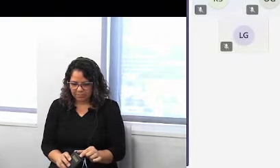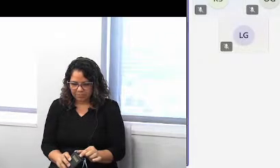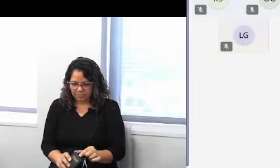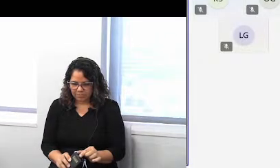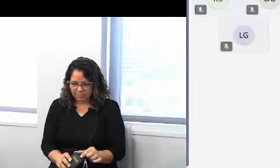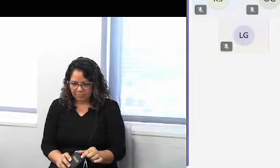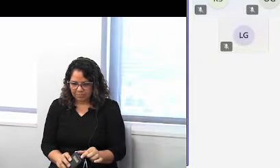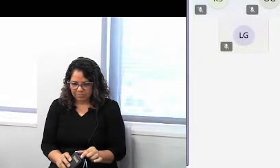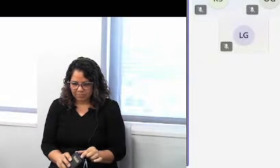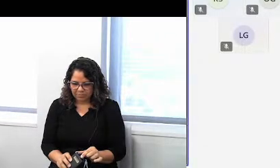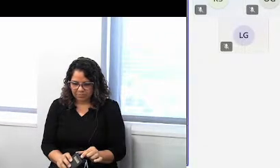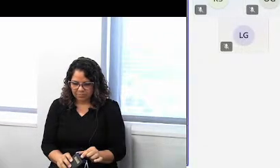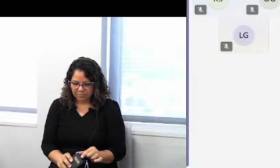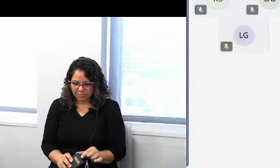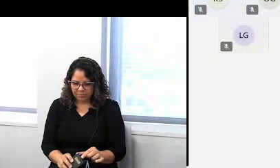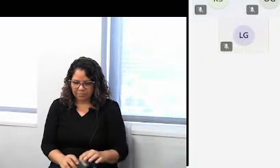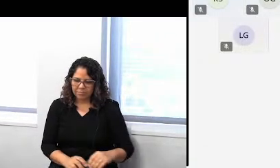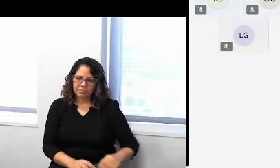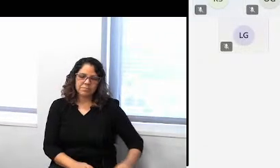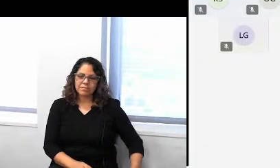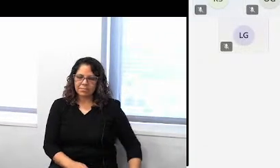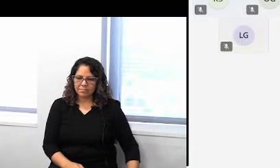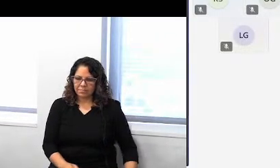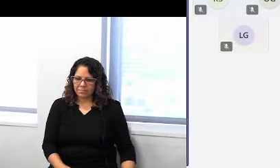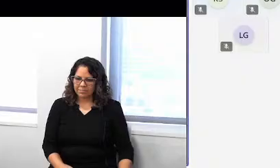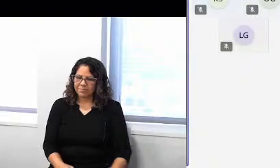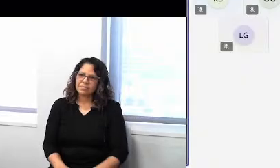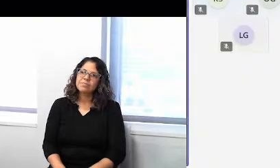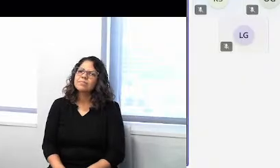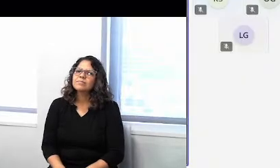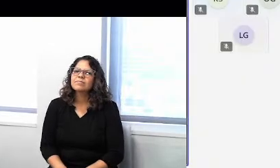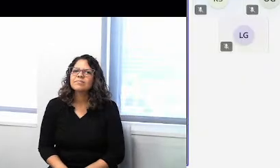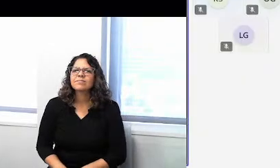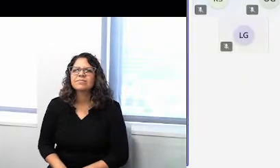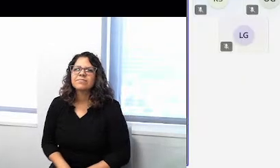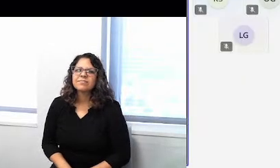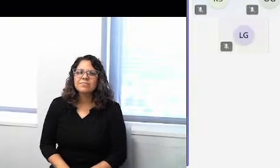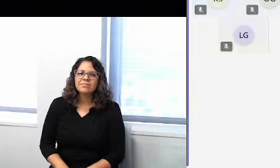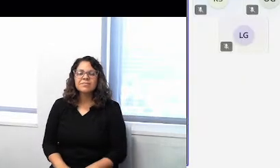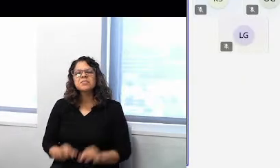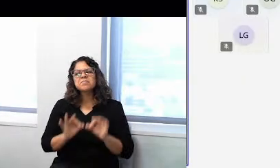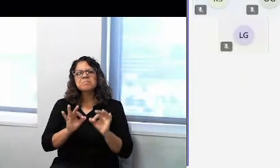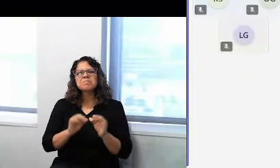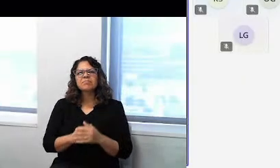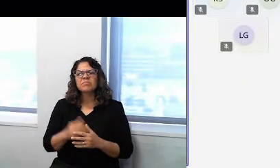That'd be fine. Why is everybody smiling?